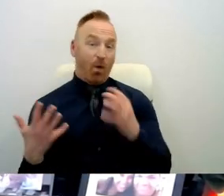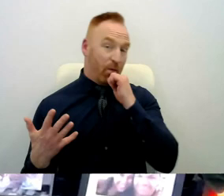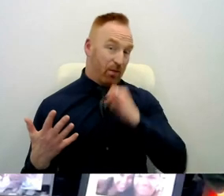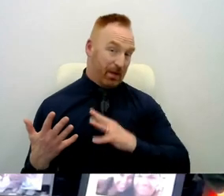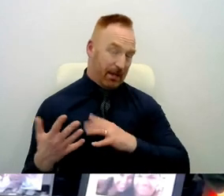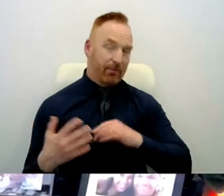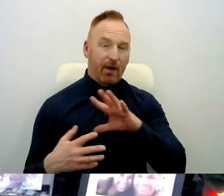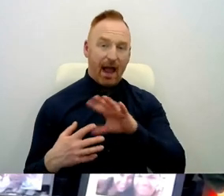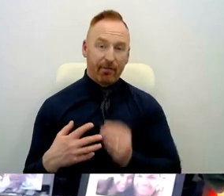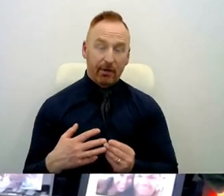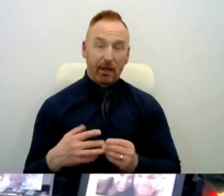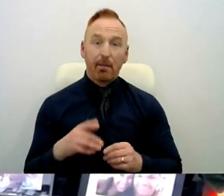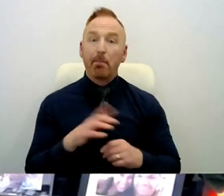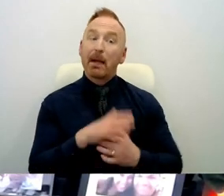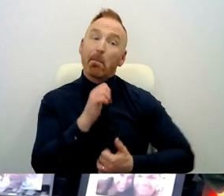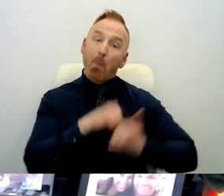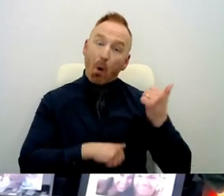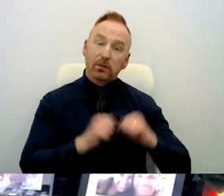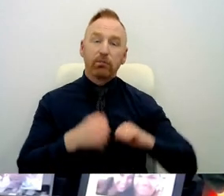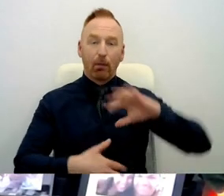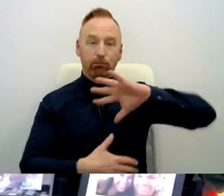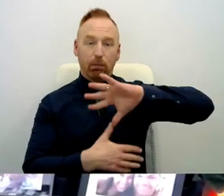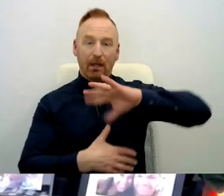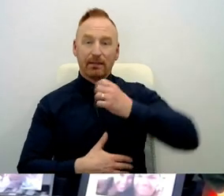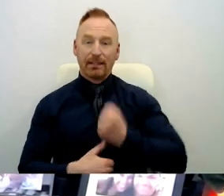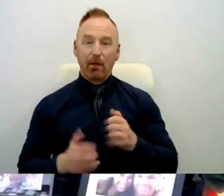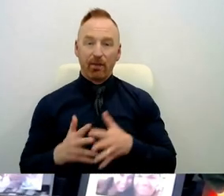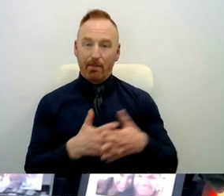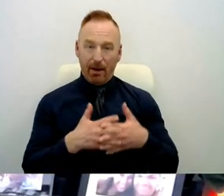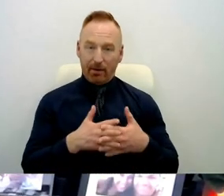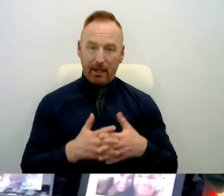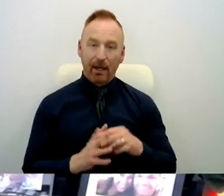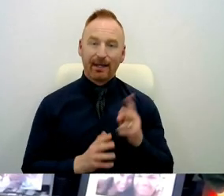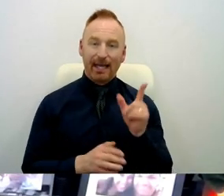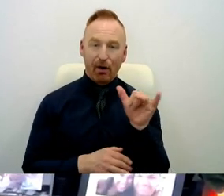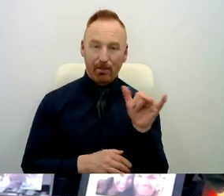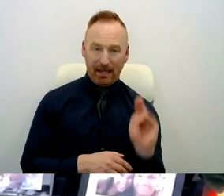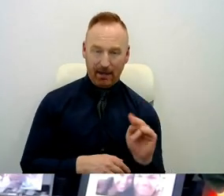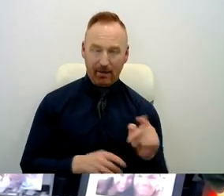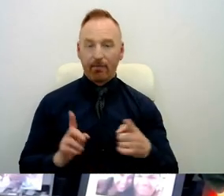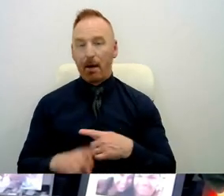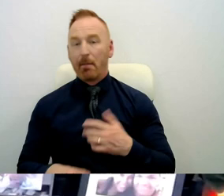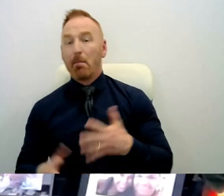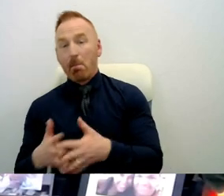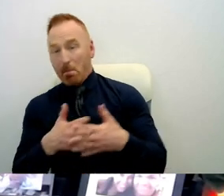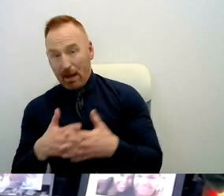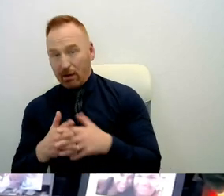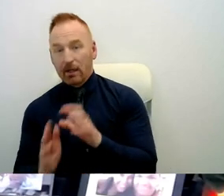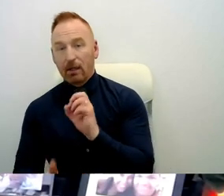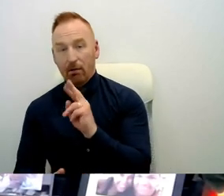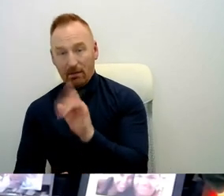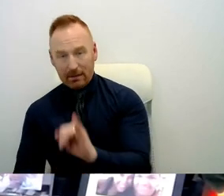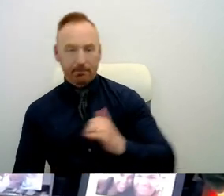vast majority of those enslaved people were taken to South America and the Caribbean, followed by the American colonies and the Canadian colonies.